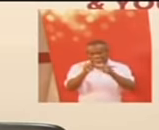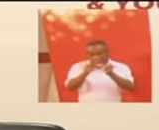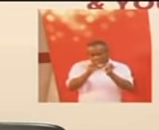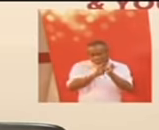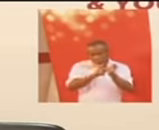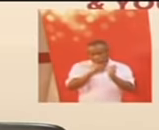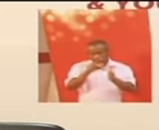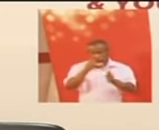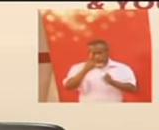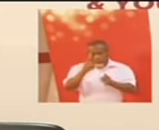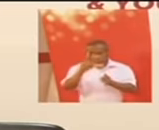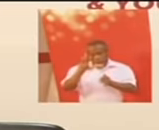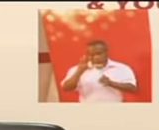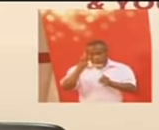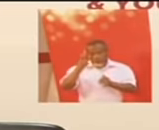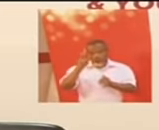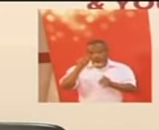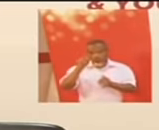website,